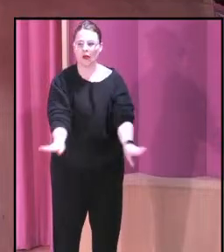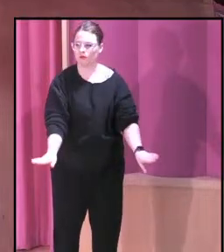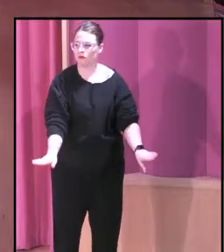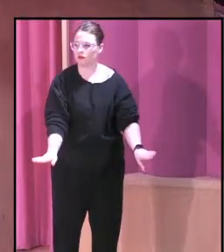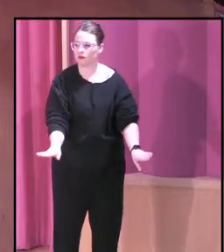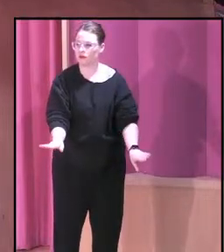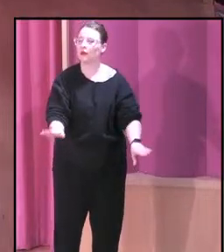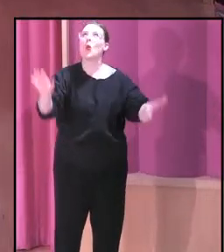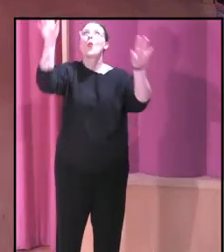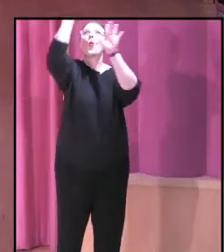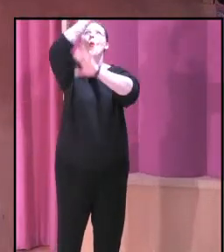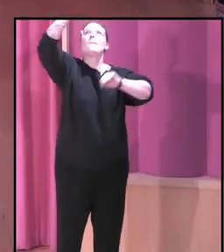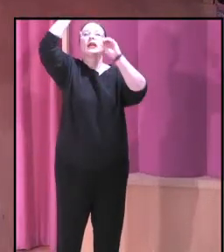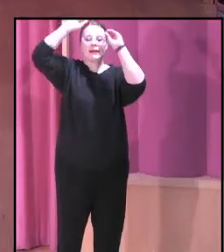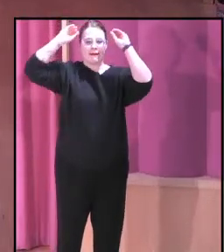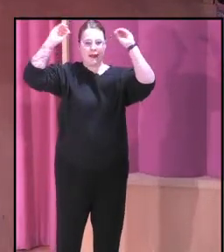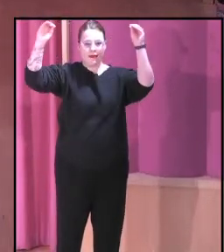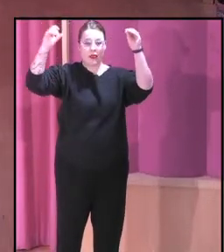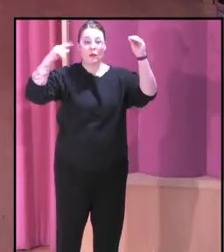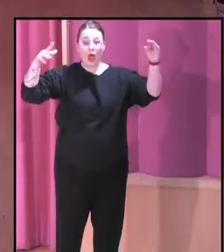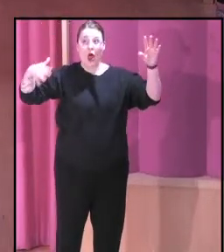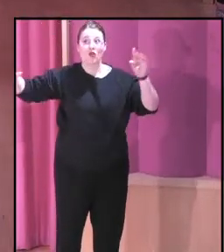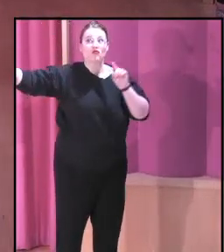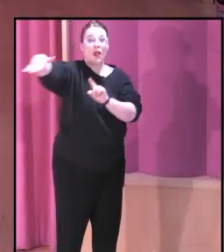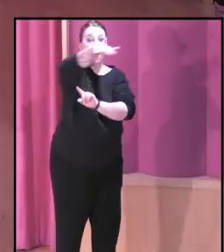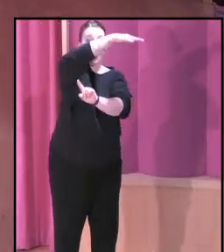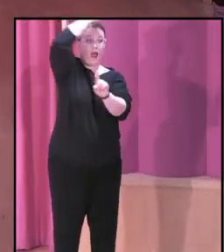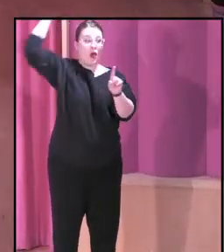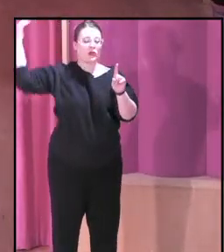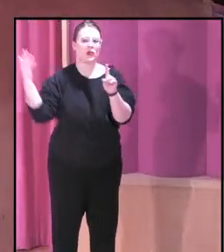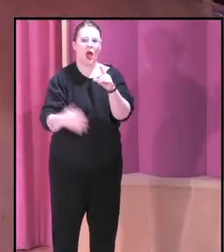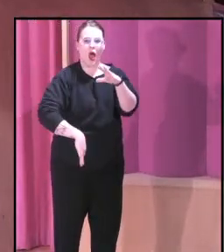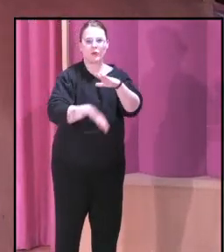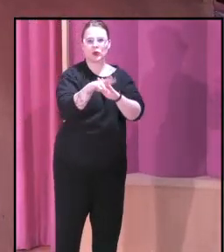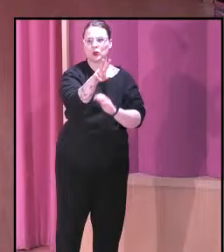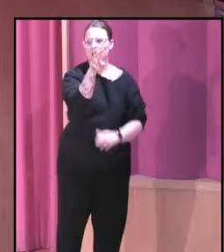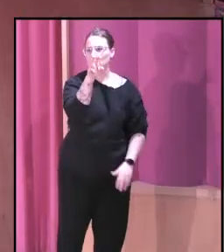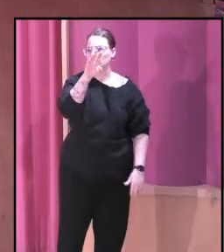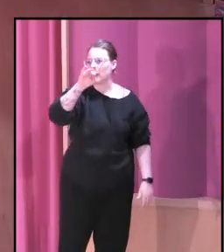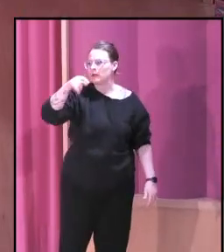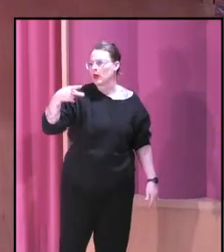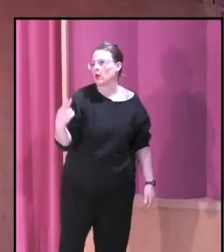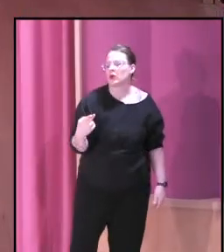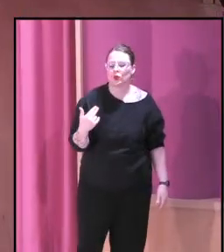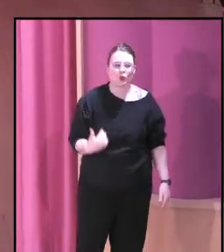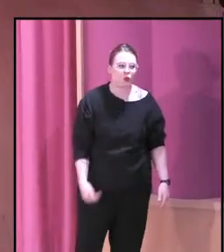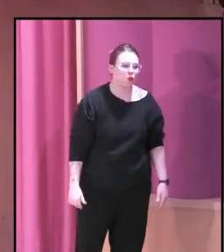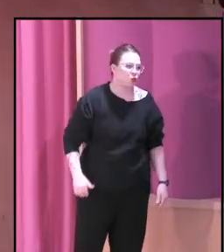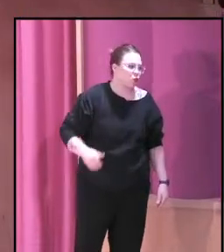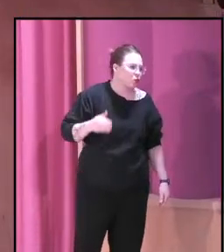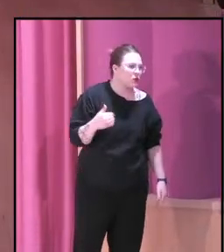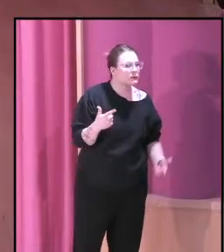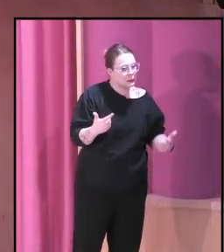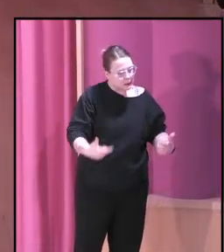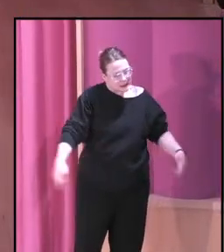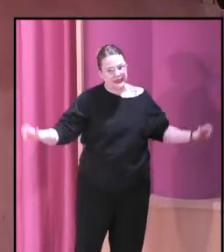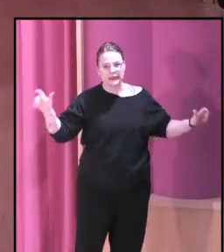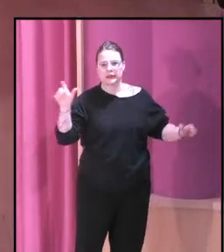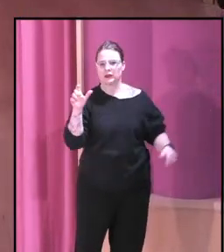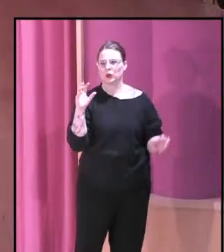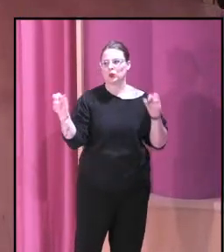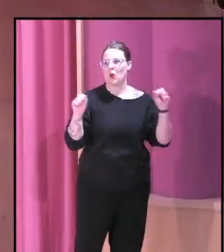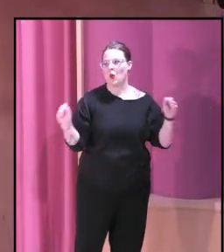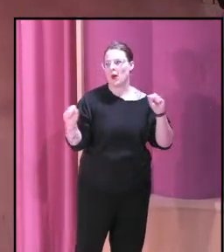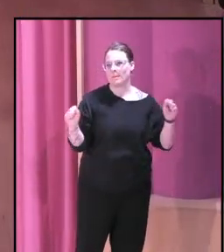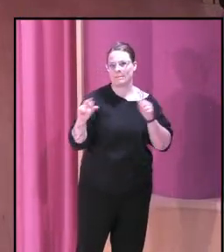all around the eye area, winds can get over 200 miles an hour. I know, it's a big storm. So your job is you